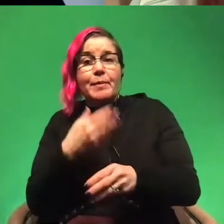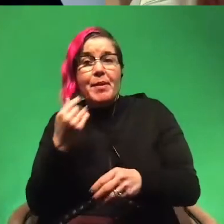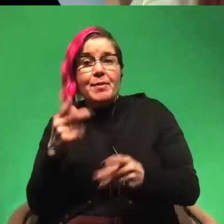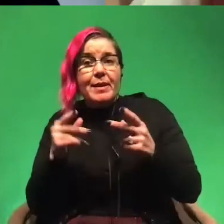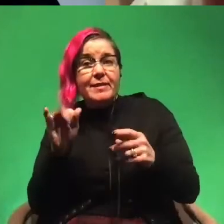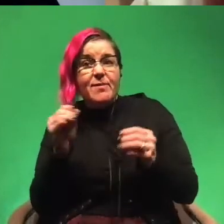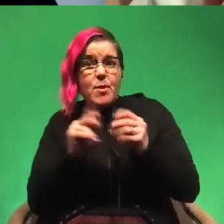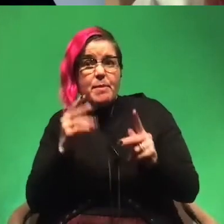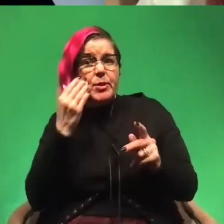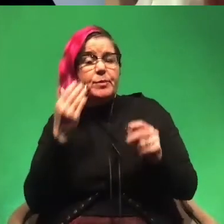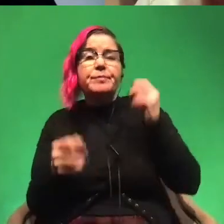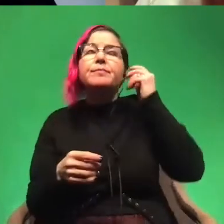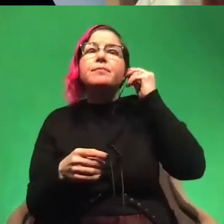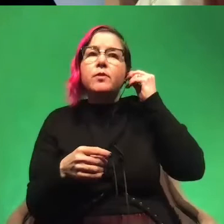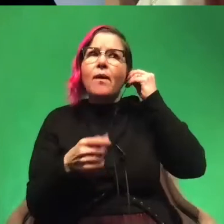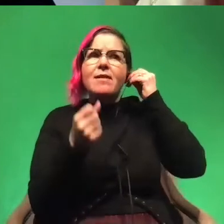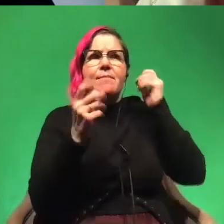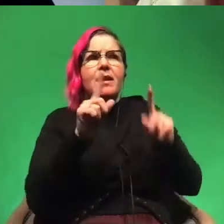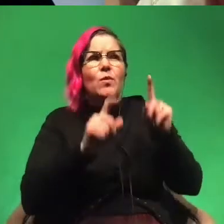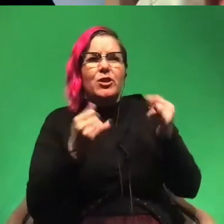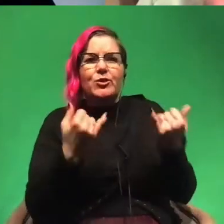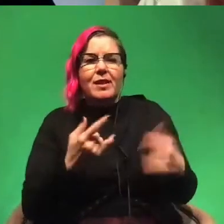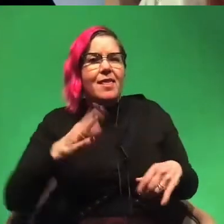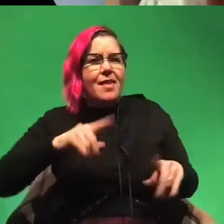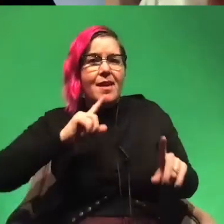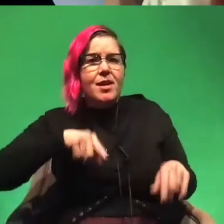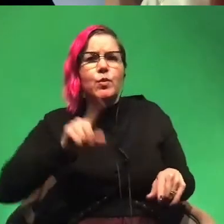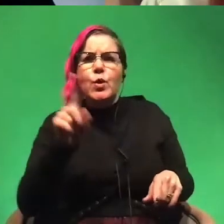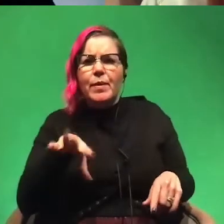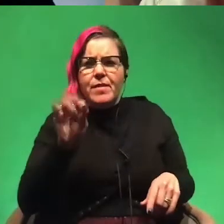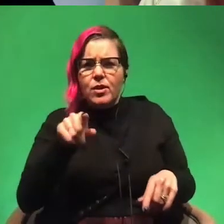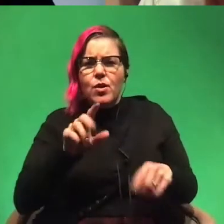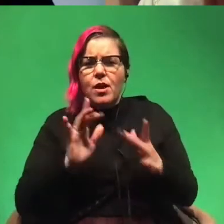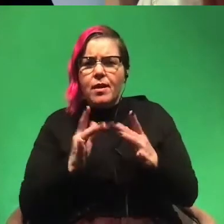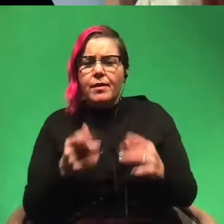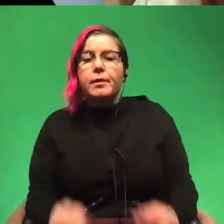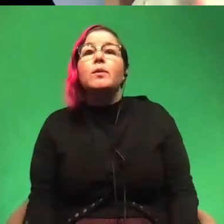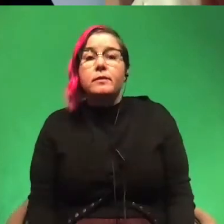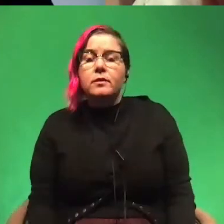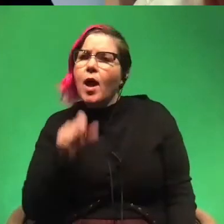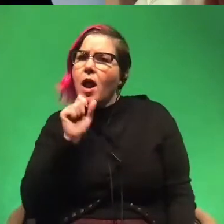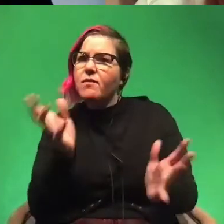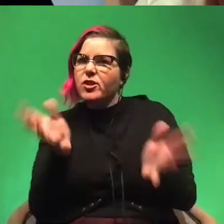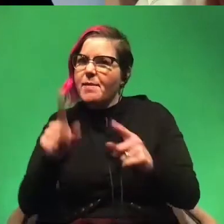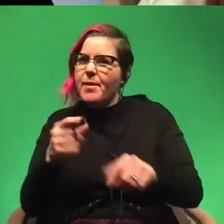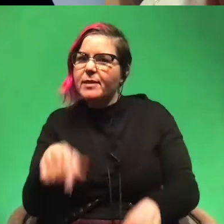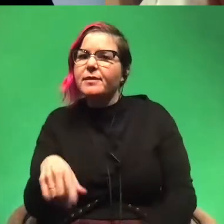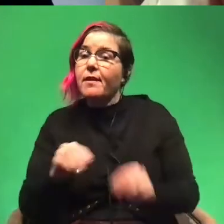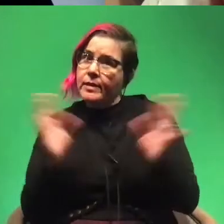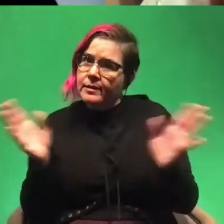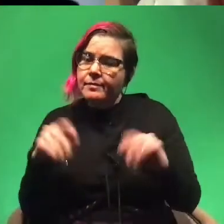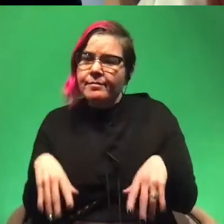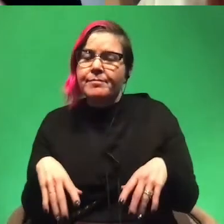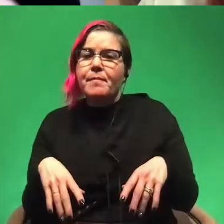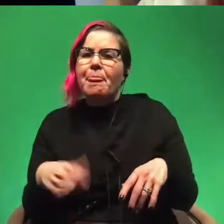So there were a lot of questions today that we didn't get to. So where can we find you on the internet? Yes, I love talking about this stuff, obviously.